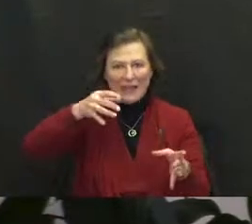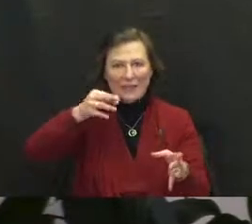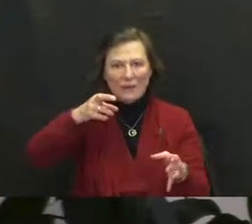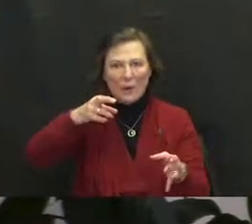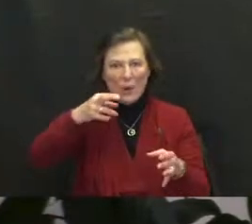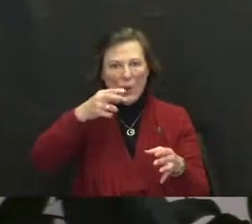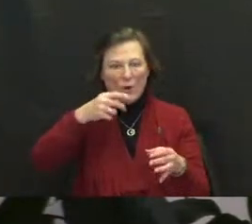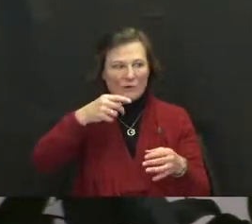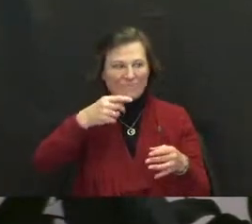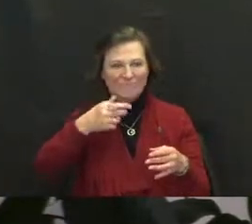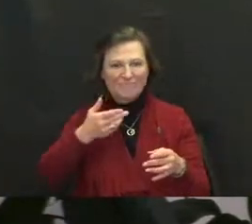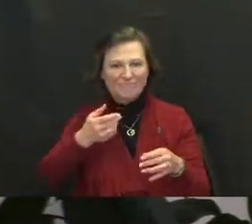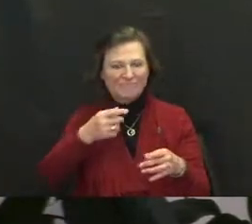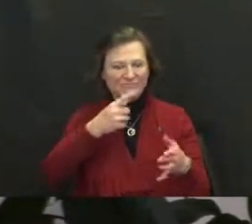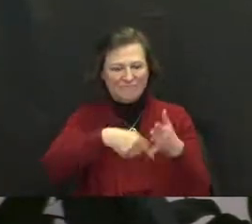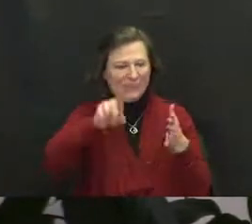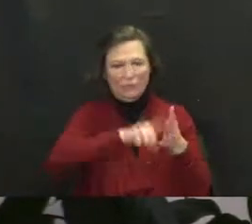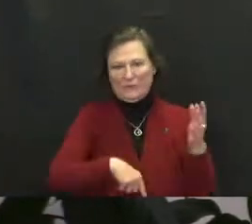We